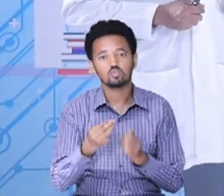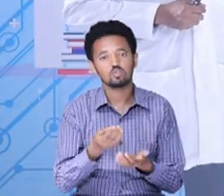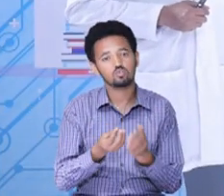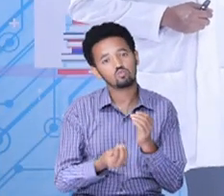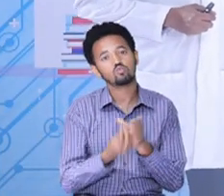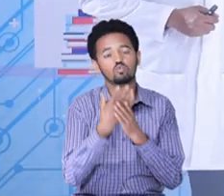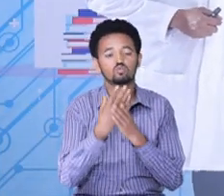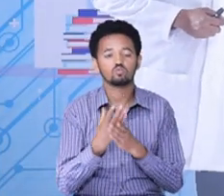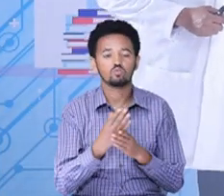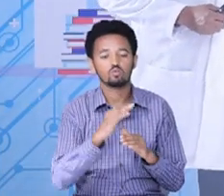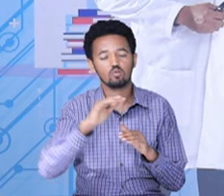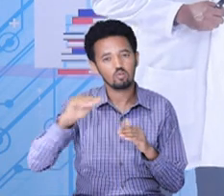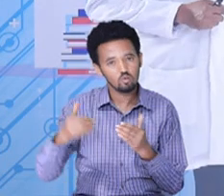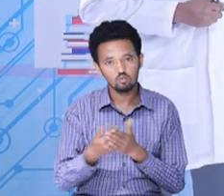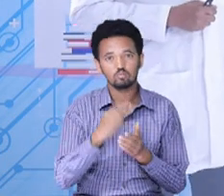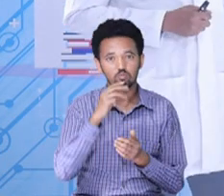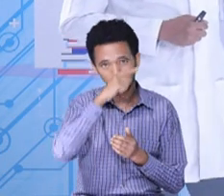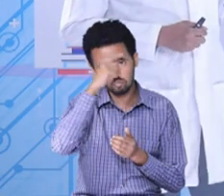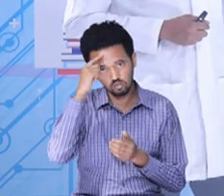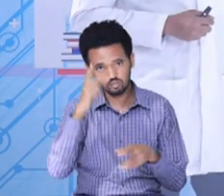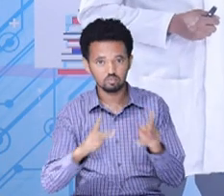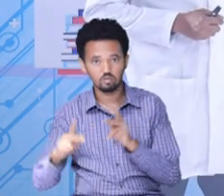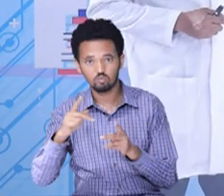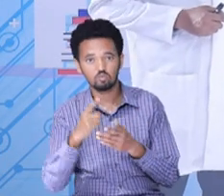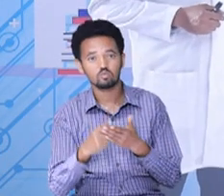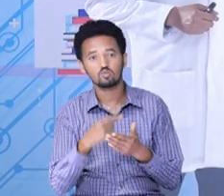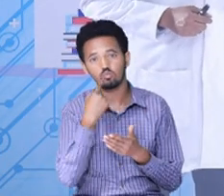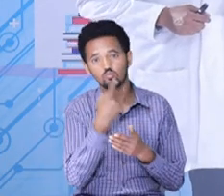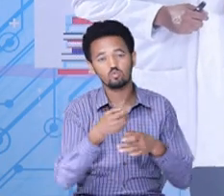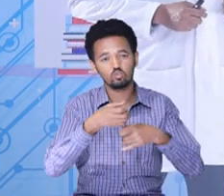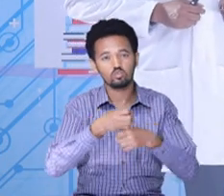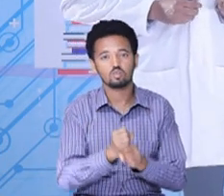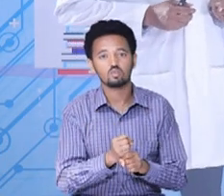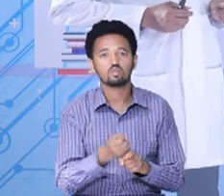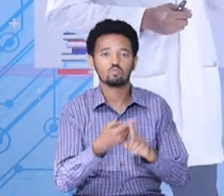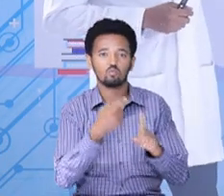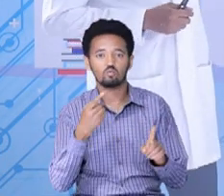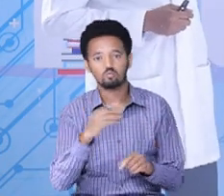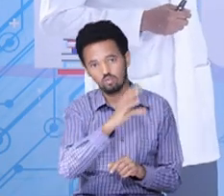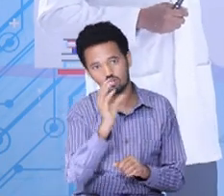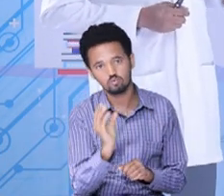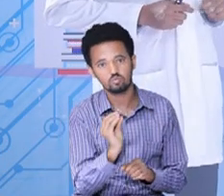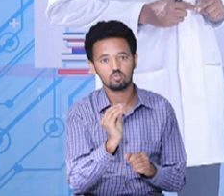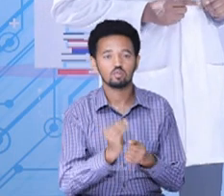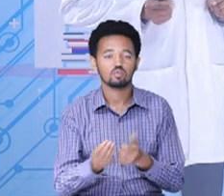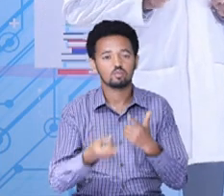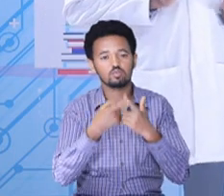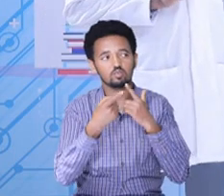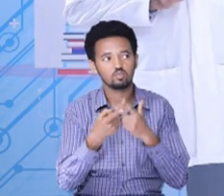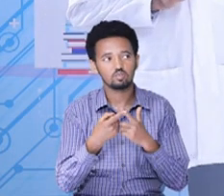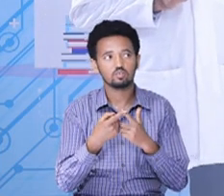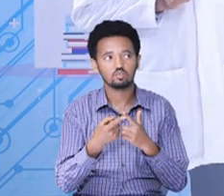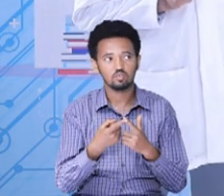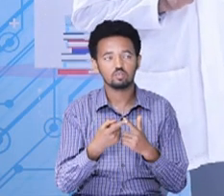among all black people of the world whose ancestors originally came from Africa. Second